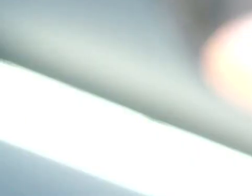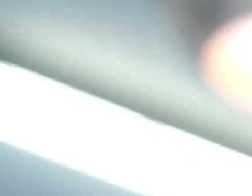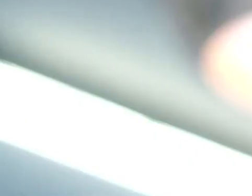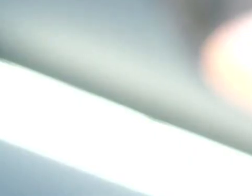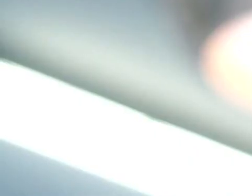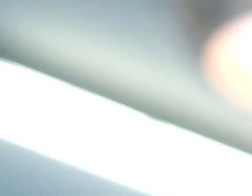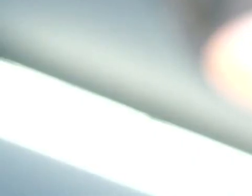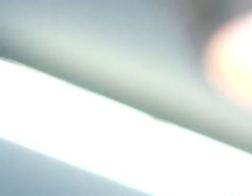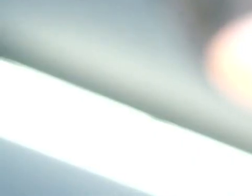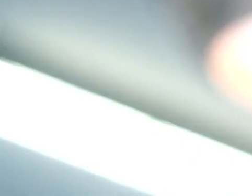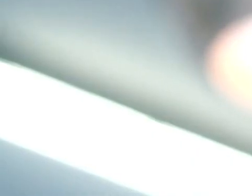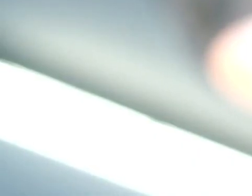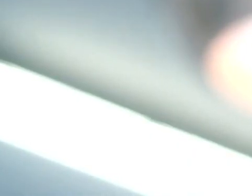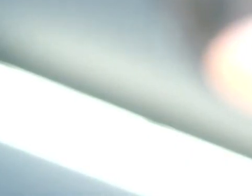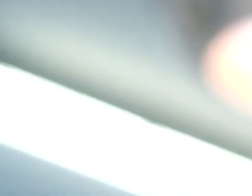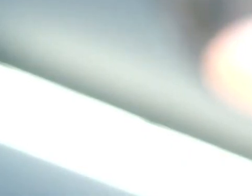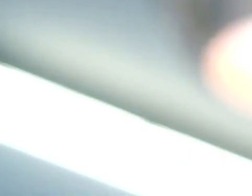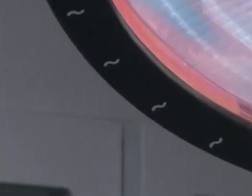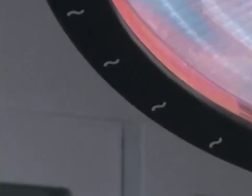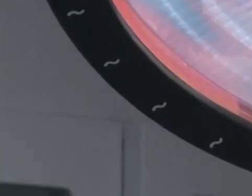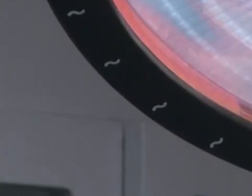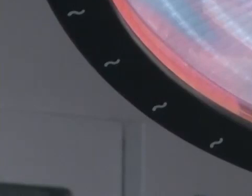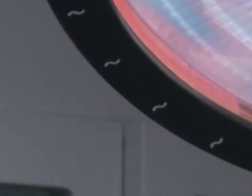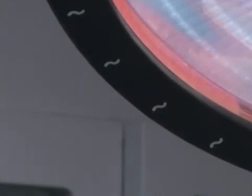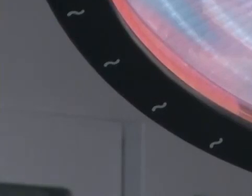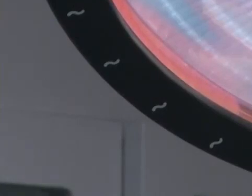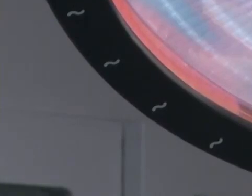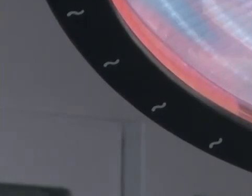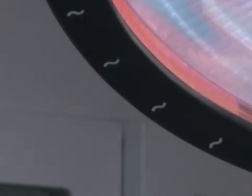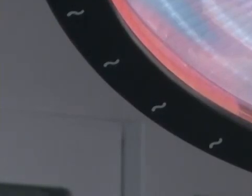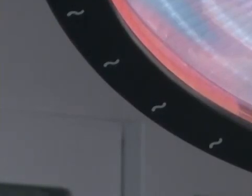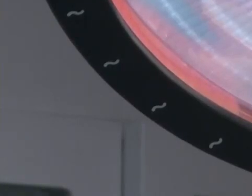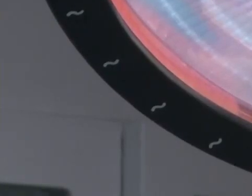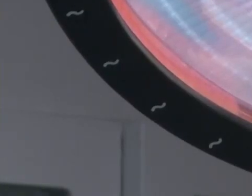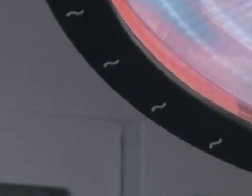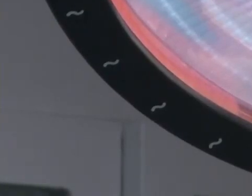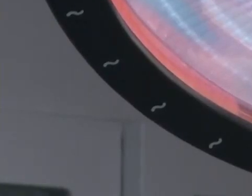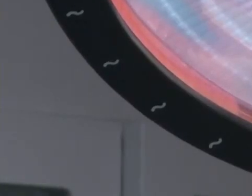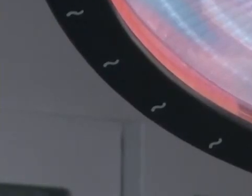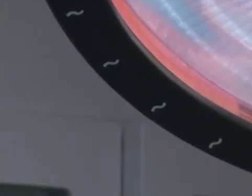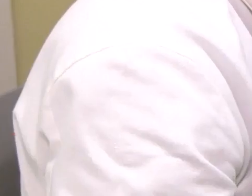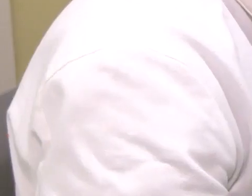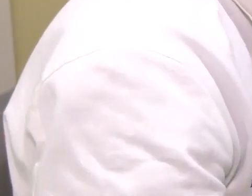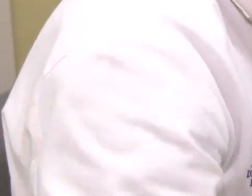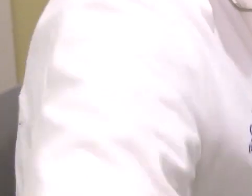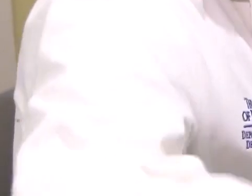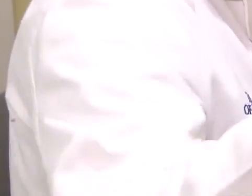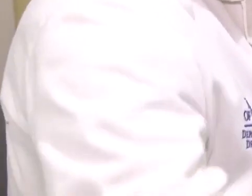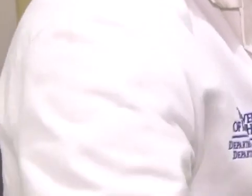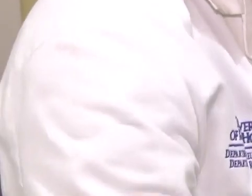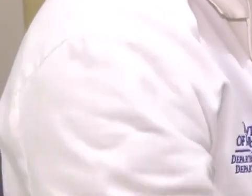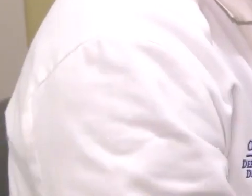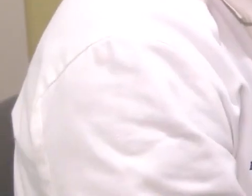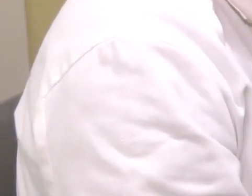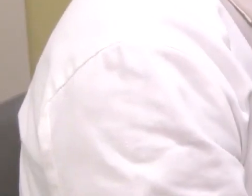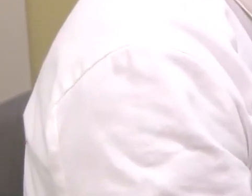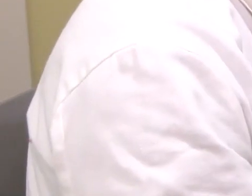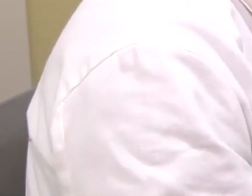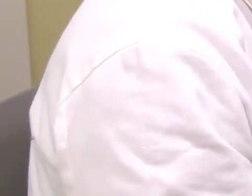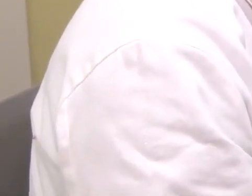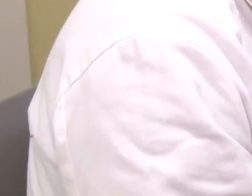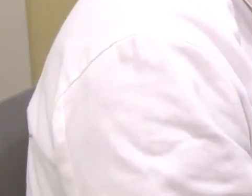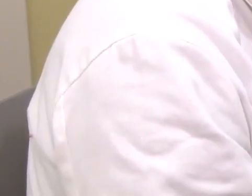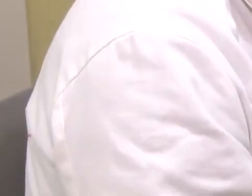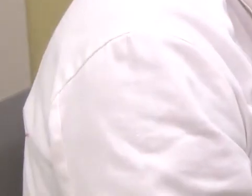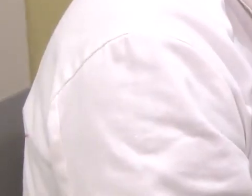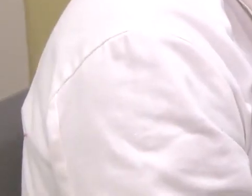of anesthesia, life threw them yet another curveball. And when he started waking up, one side of his body was fully awake and the